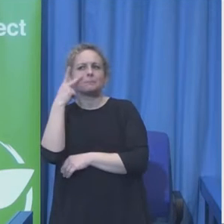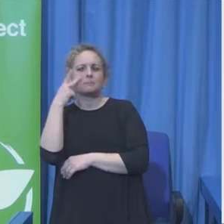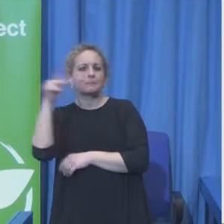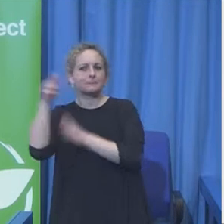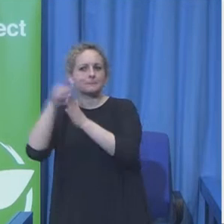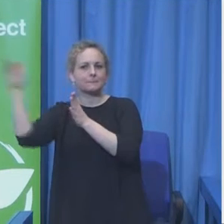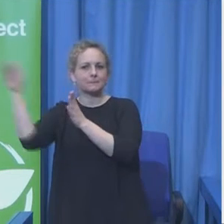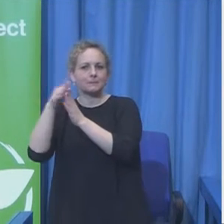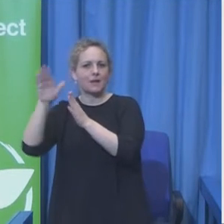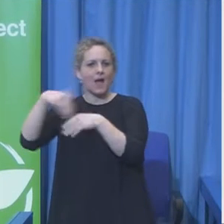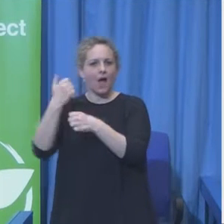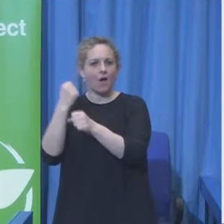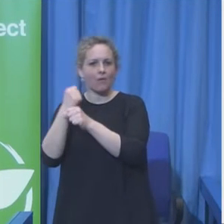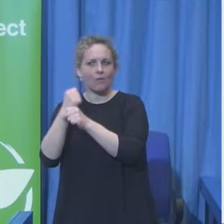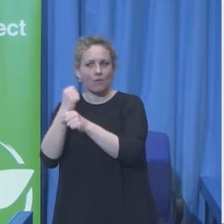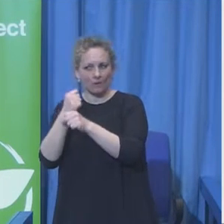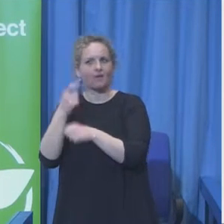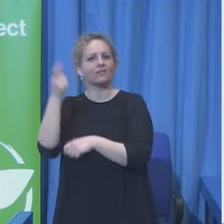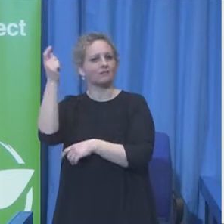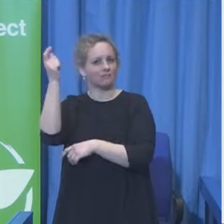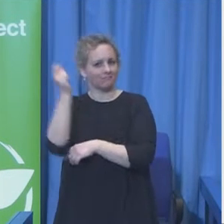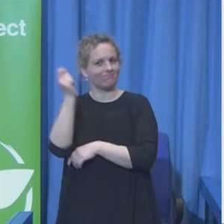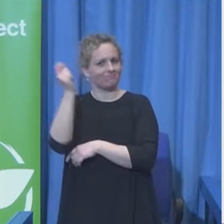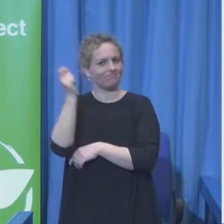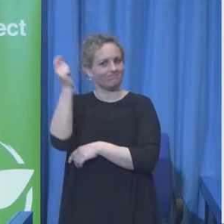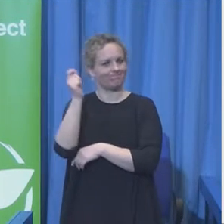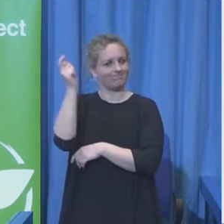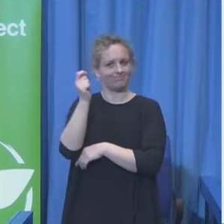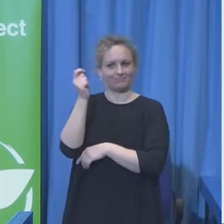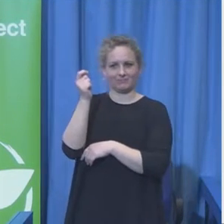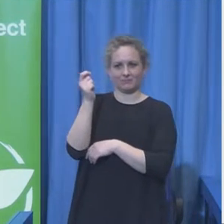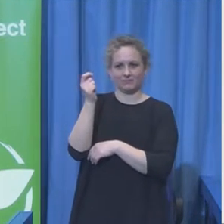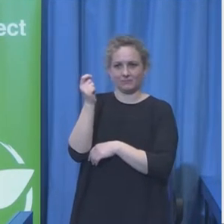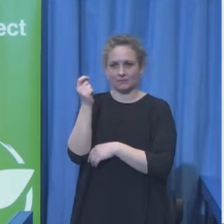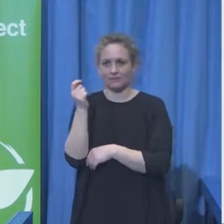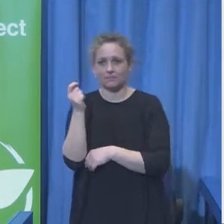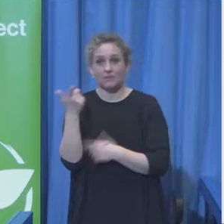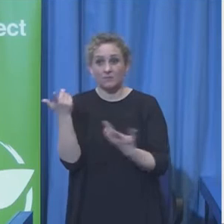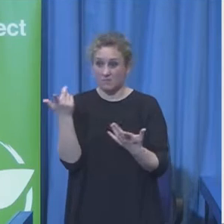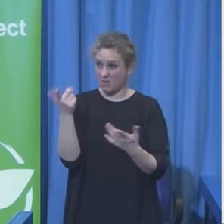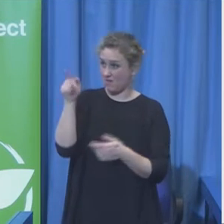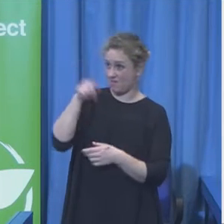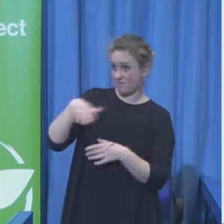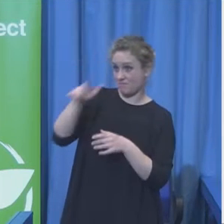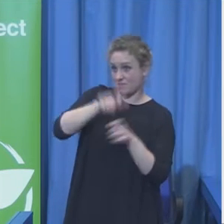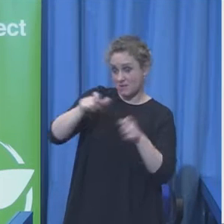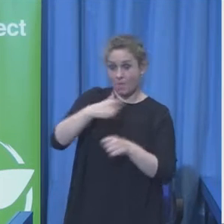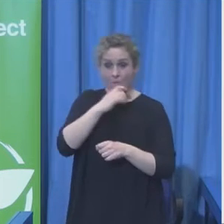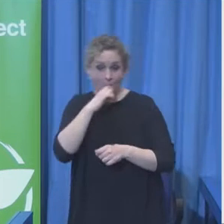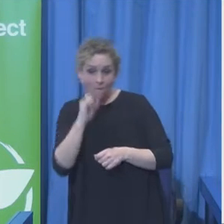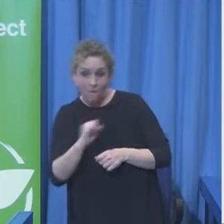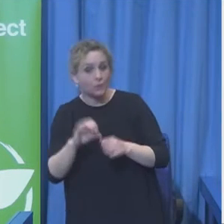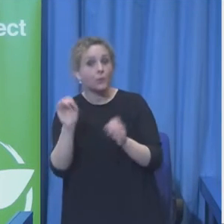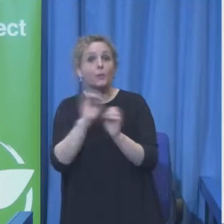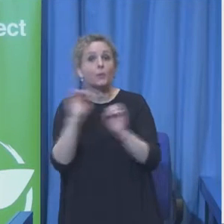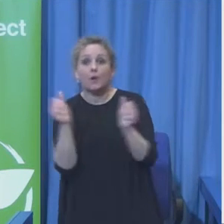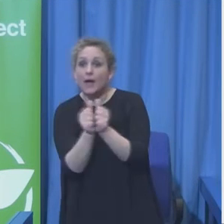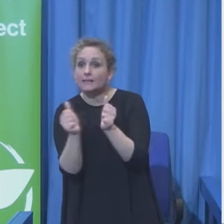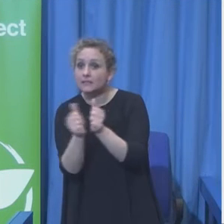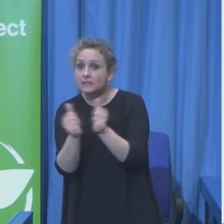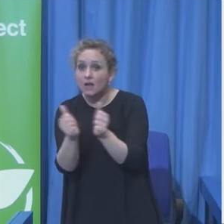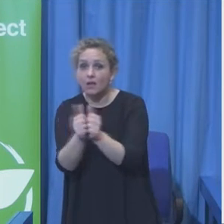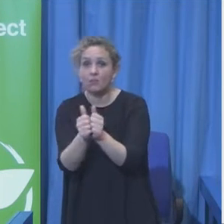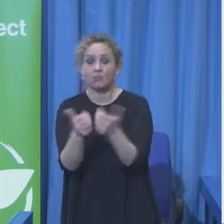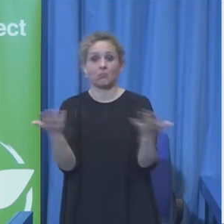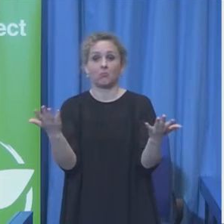key skills and limited assistance should also be mentioned. All those factors limit both the possibilities and